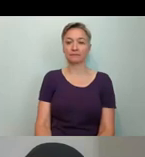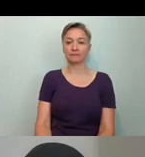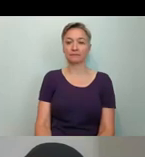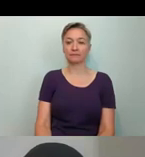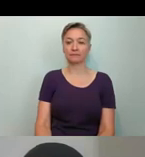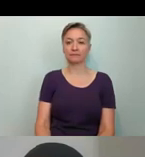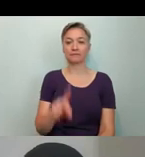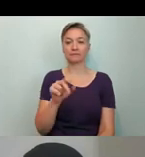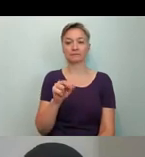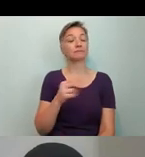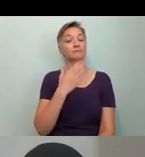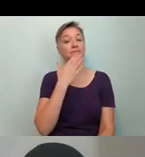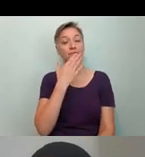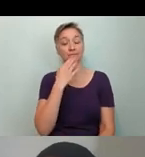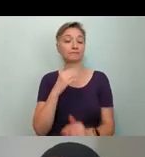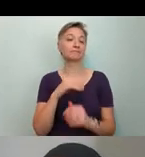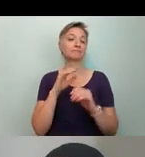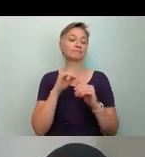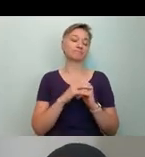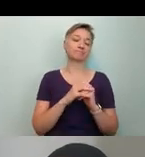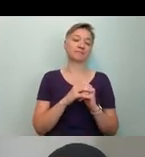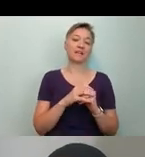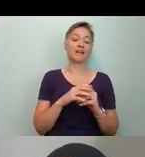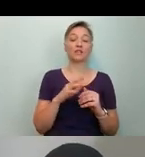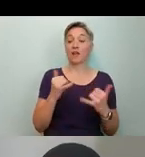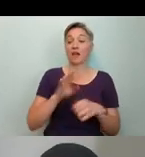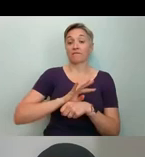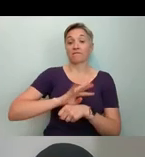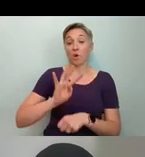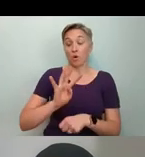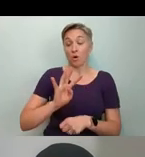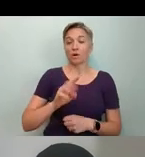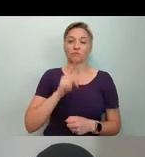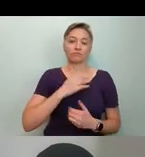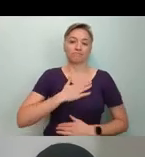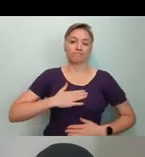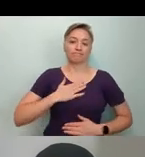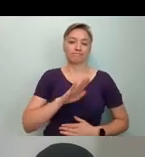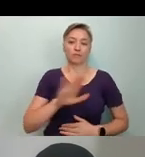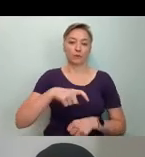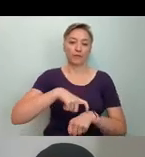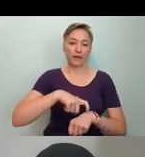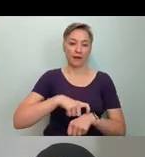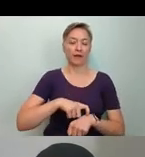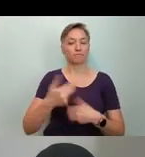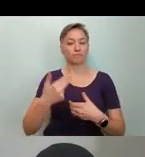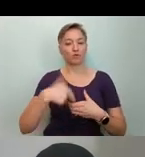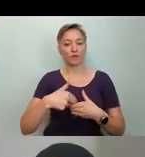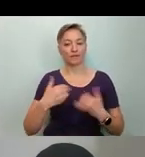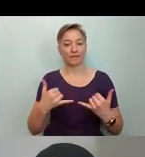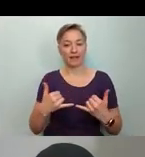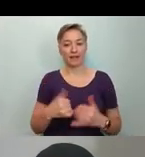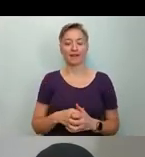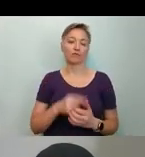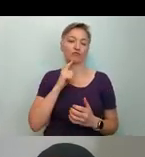Great, thank you, Sonia. So that brings us to the top of the hour, and certainly appreciate everyone's participation in today's session and absolutely